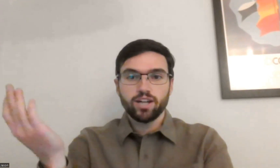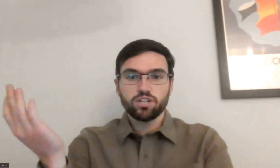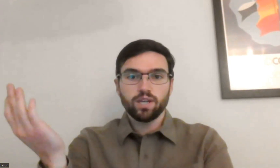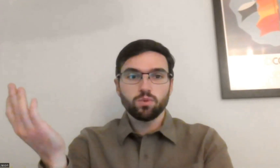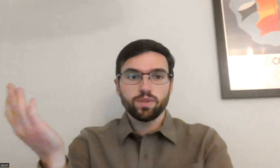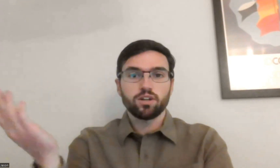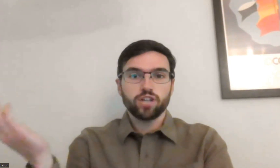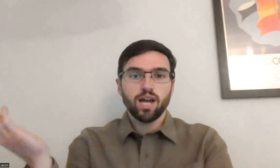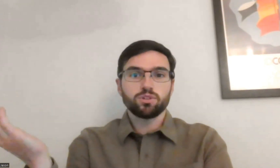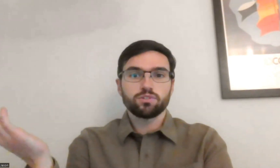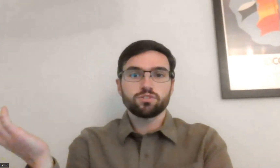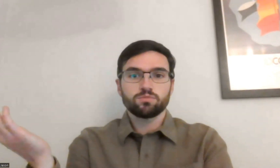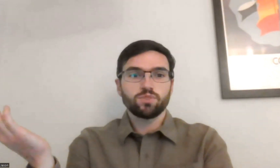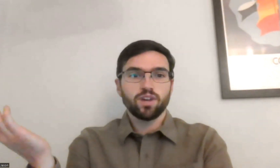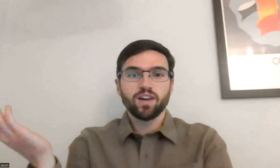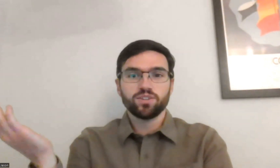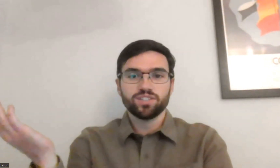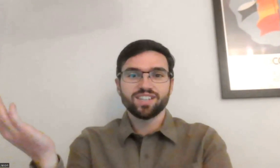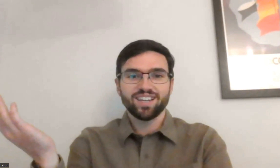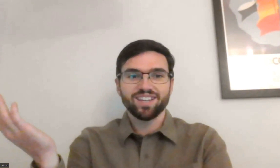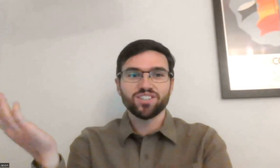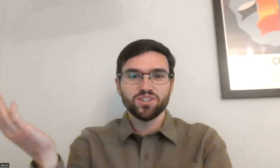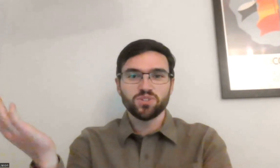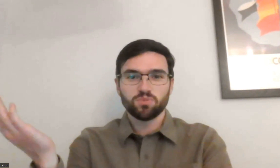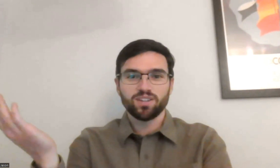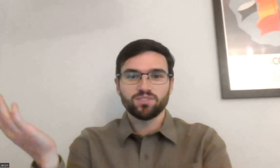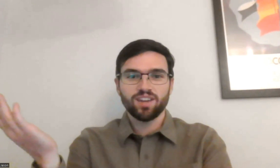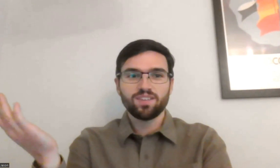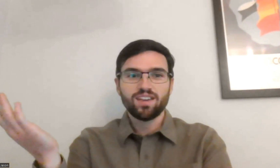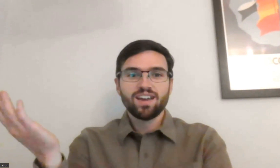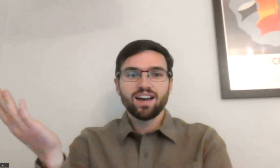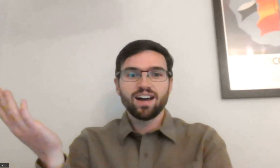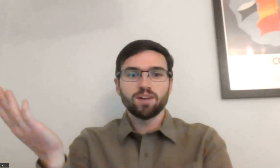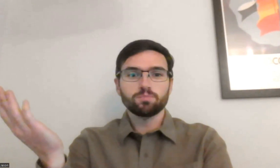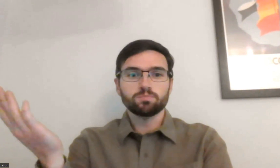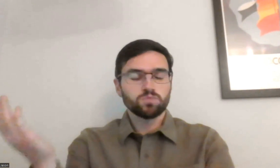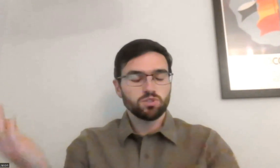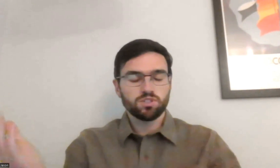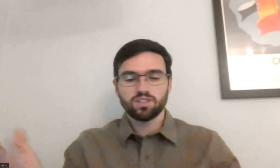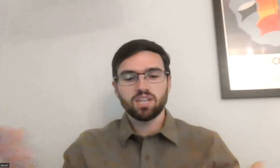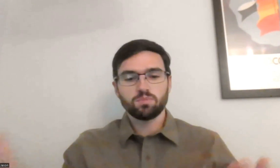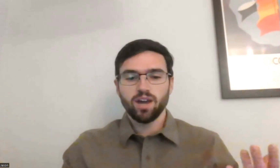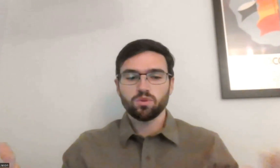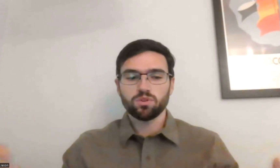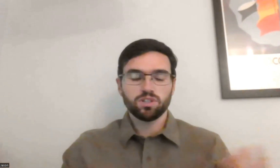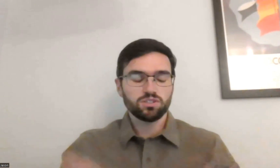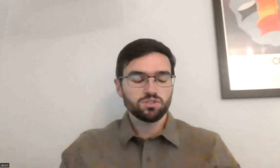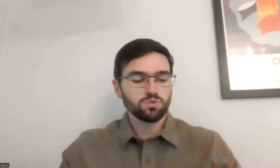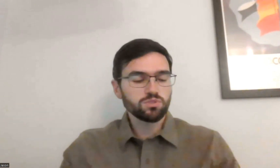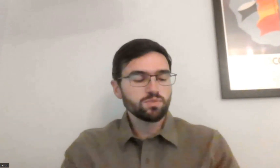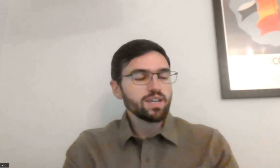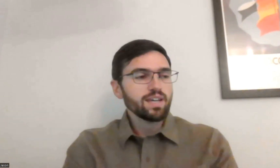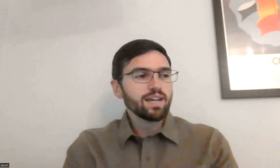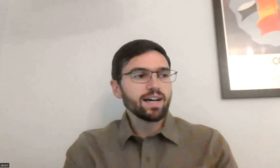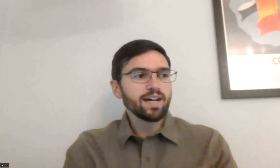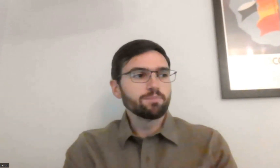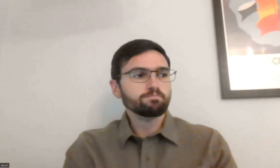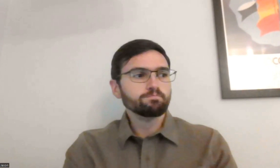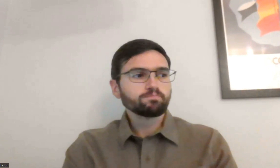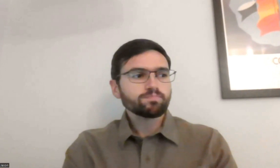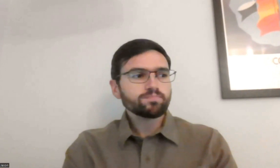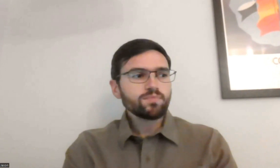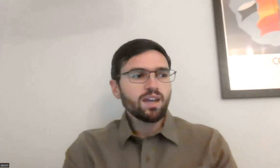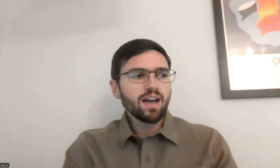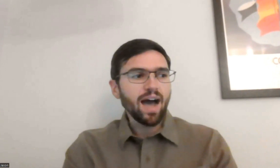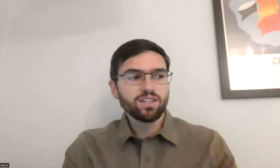you can graduate without a job search, right? That was huge for me, right? So just a thing to keep in mind when you're looking at schools.